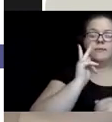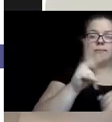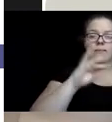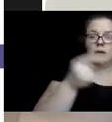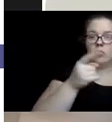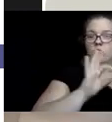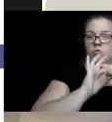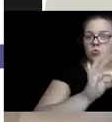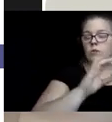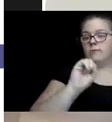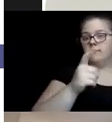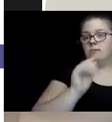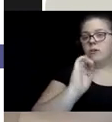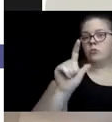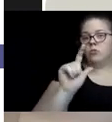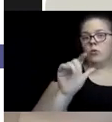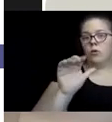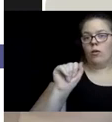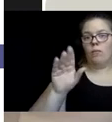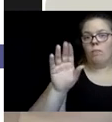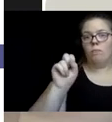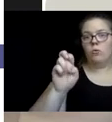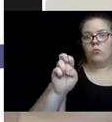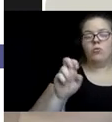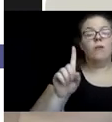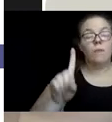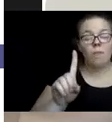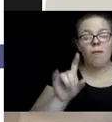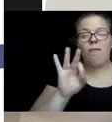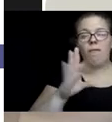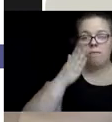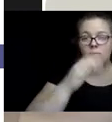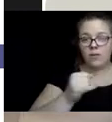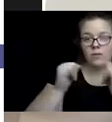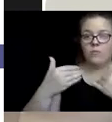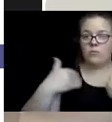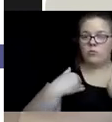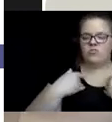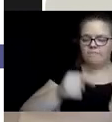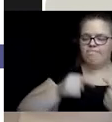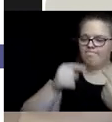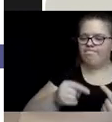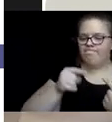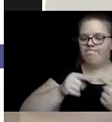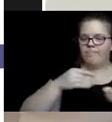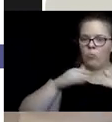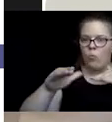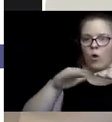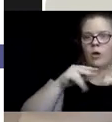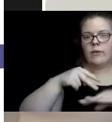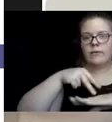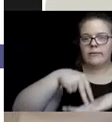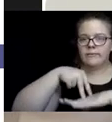to sexual abuse. However, if all of a sudden an individual has difficulty walking or standing, needing a